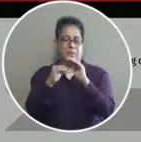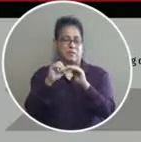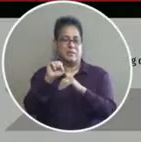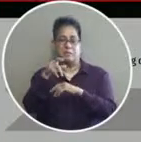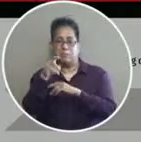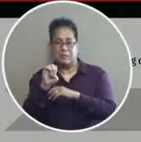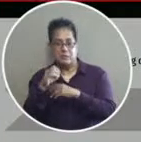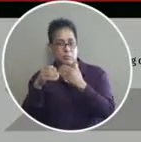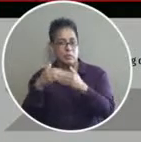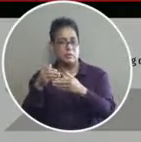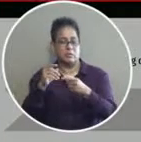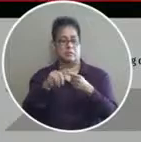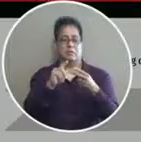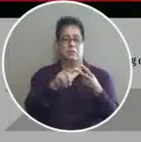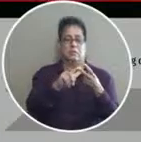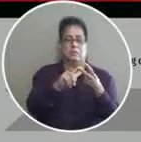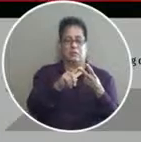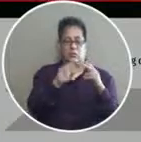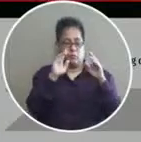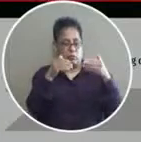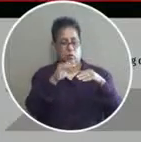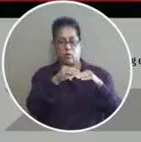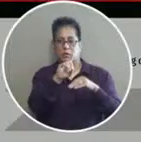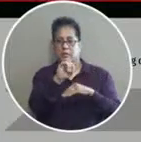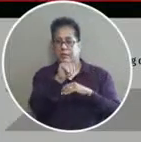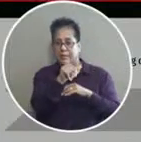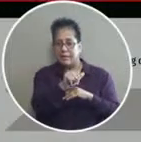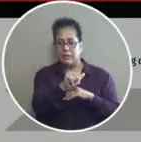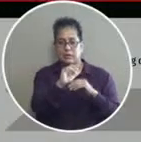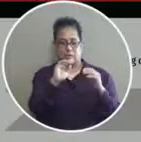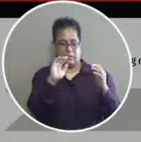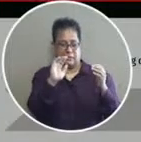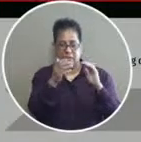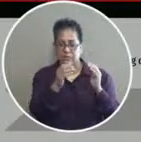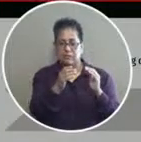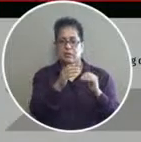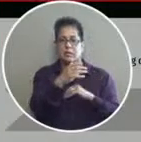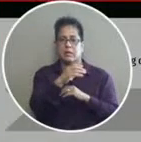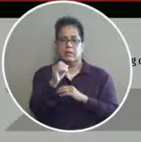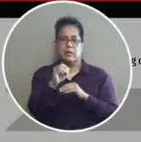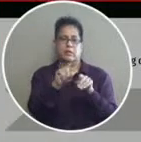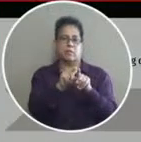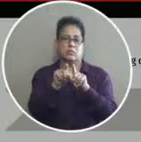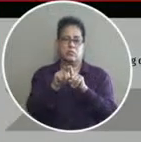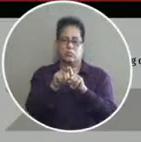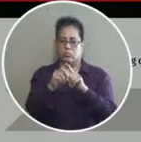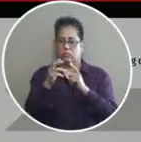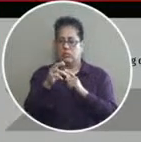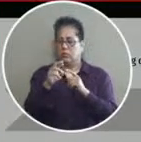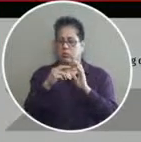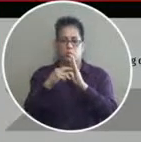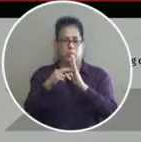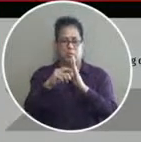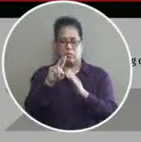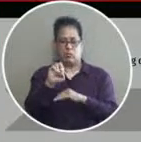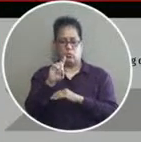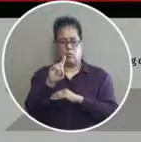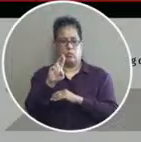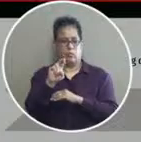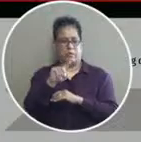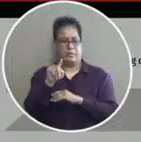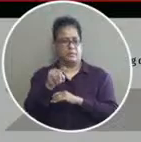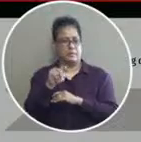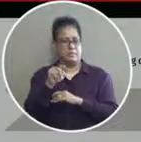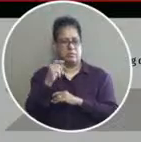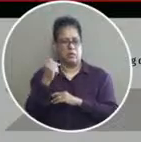make sure that we are focused on the data and the analytics. And I think to a point that Representative Rodriguez brought up in her question a